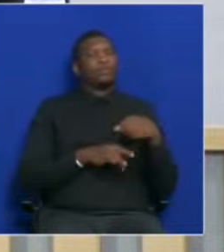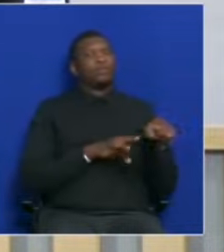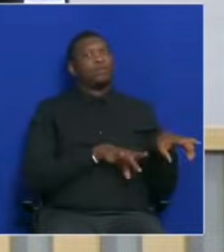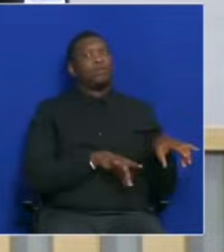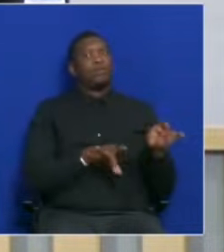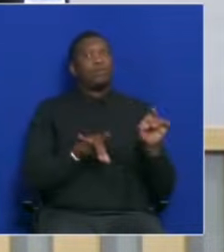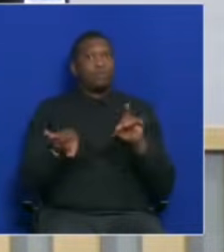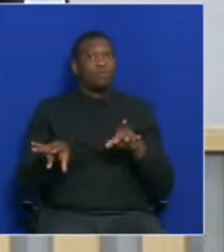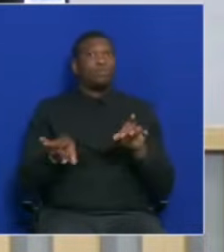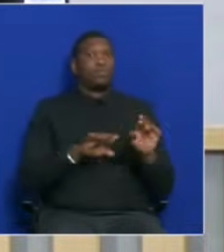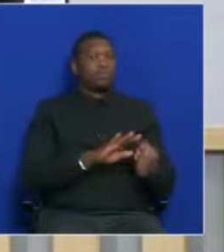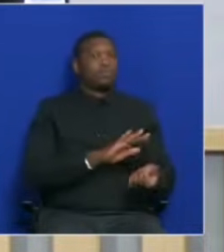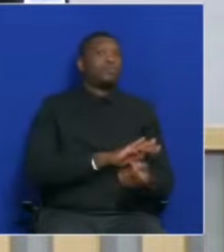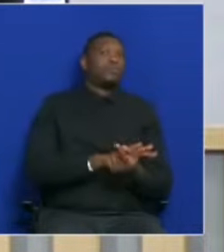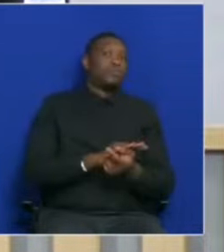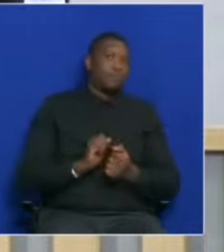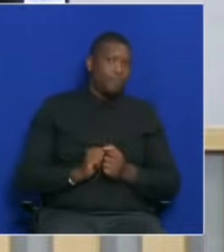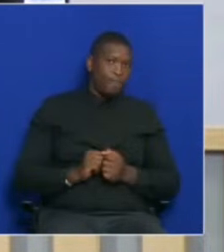And